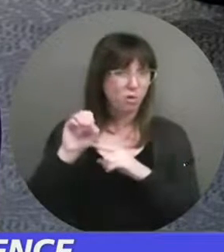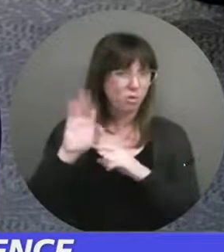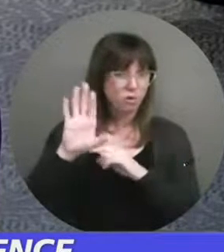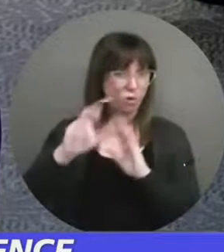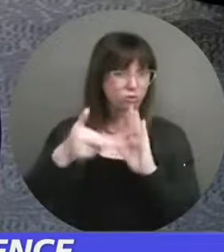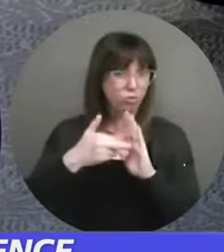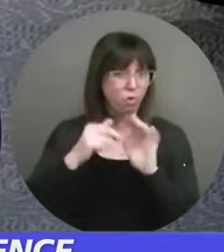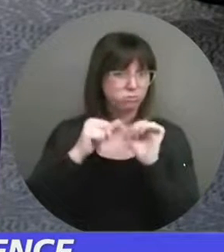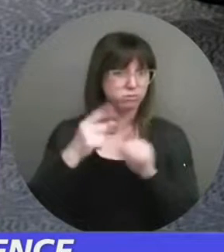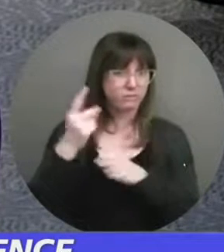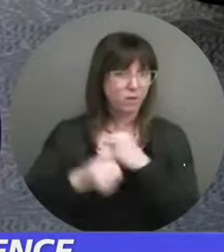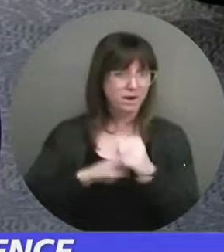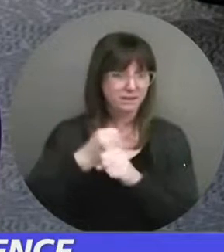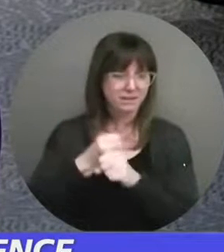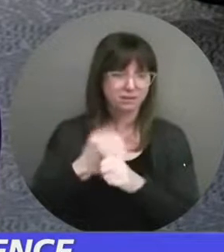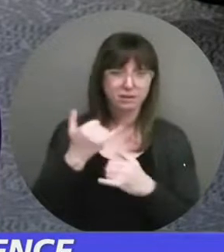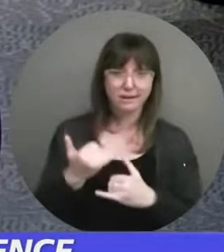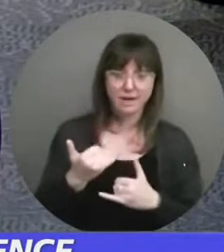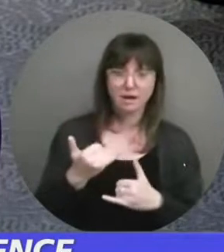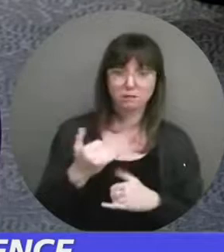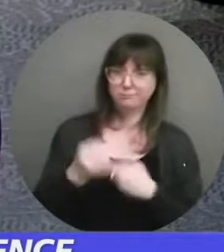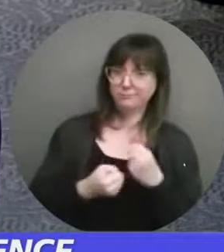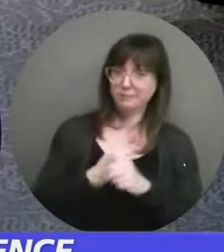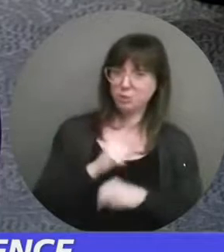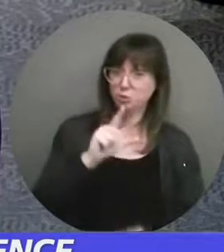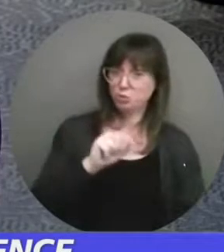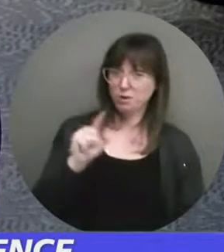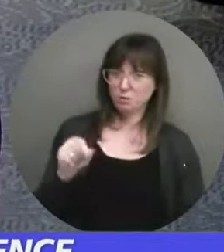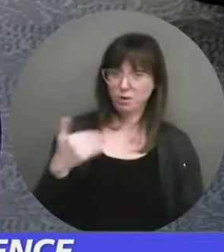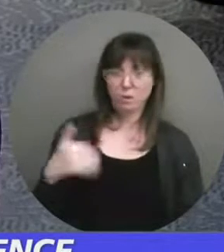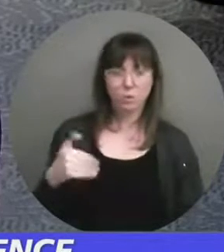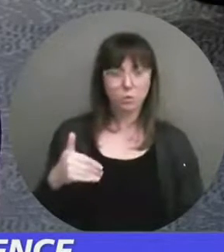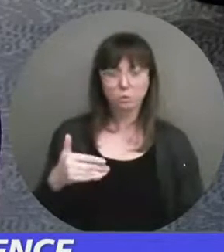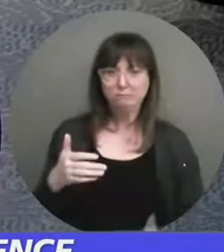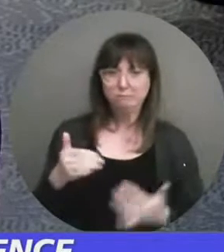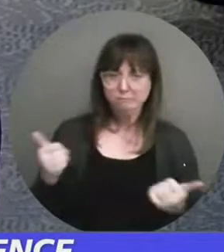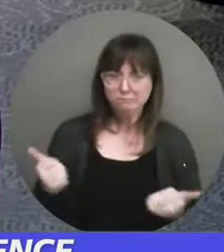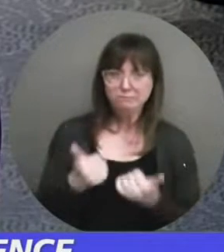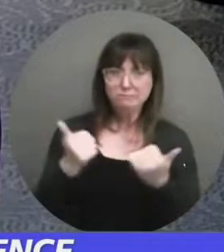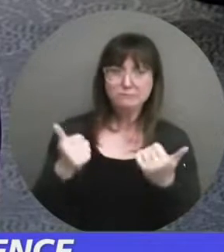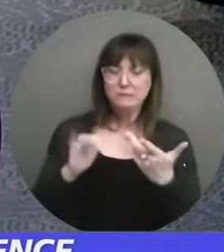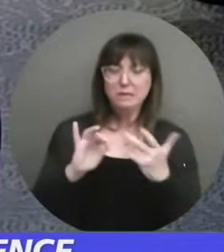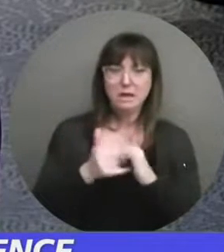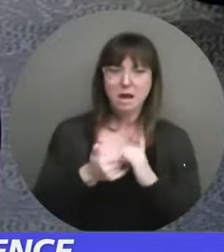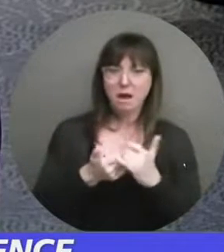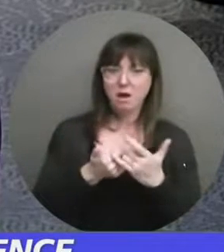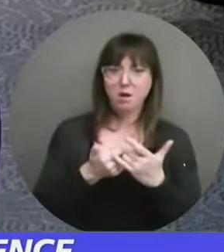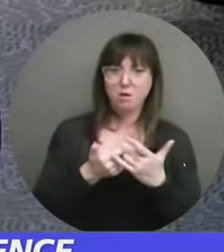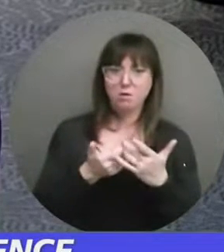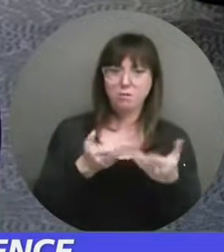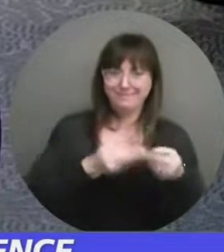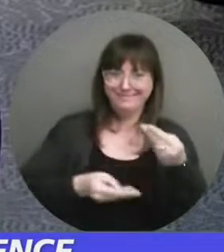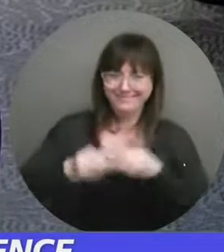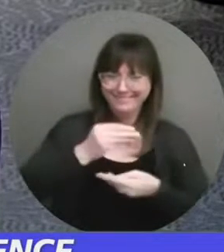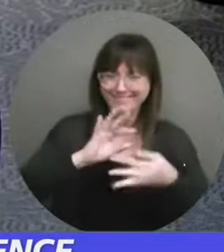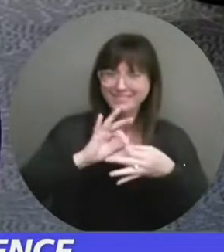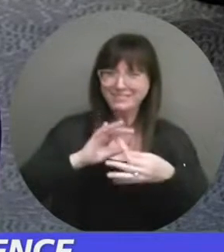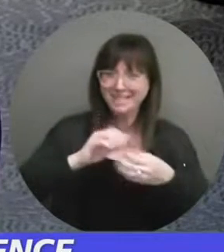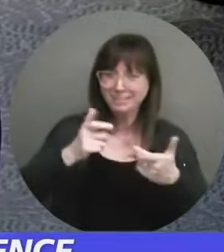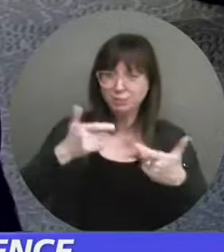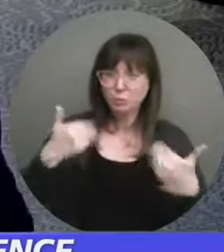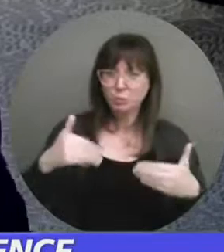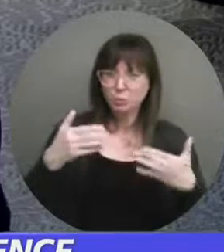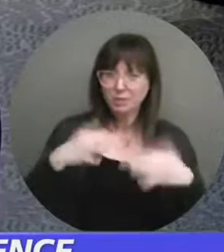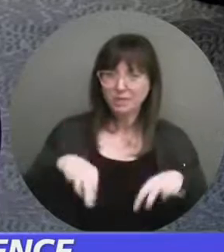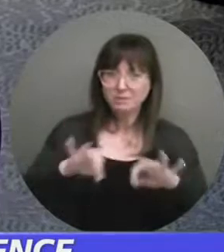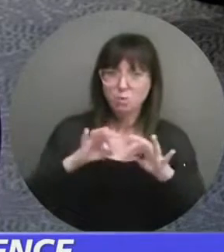are in 2020 having to quarterback a financial response to a major public health situation. So maybe you can just talk to us briefly about what that experience has been